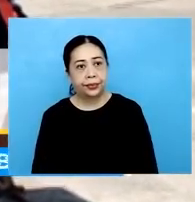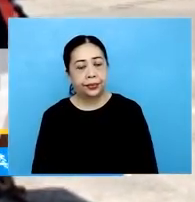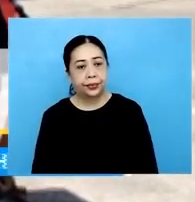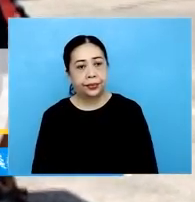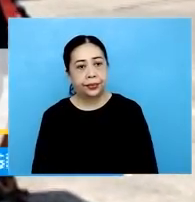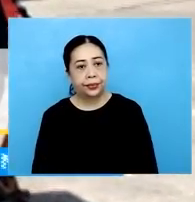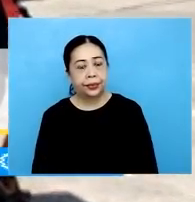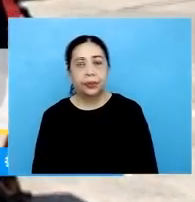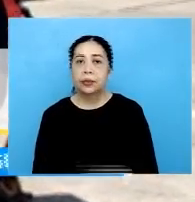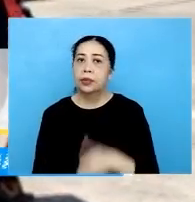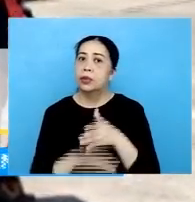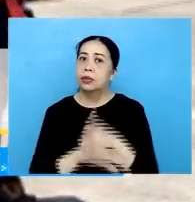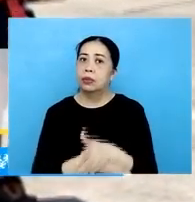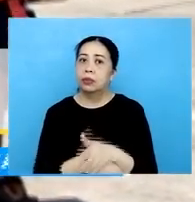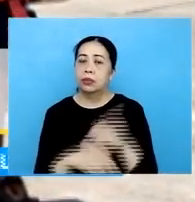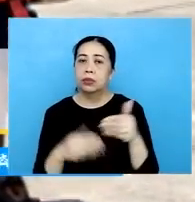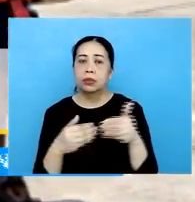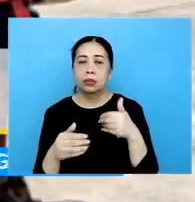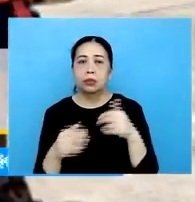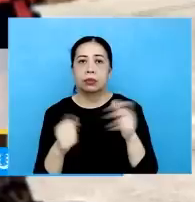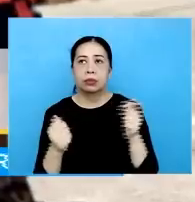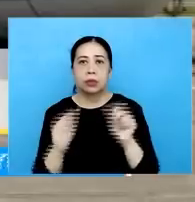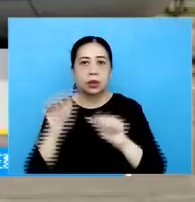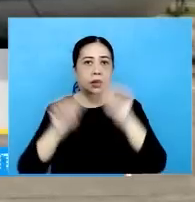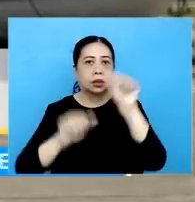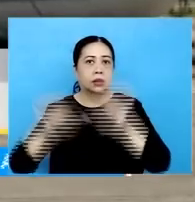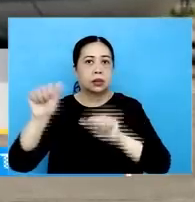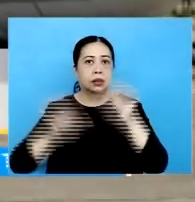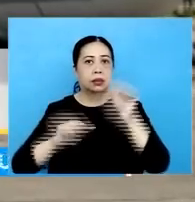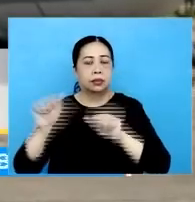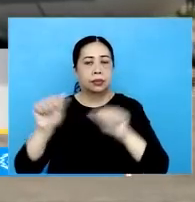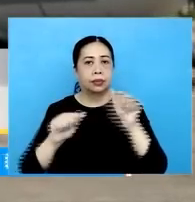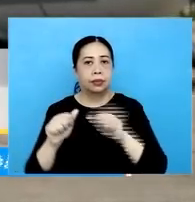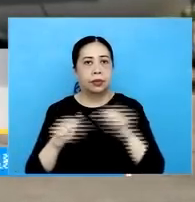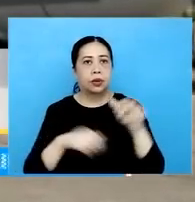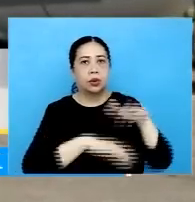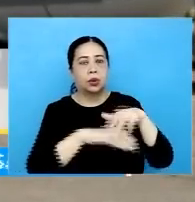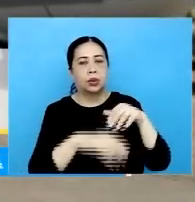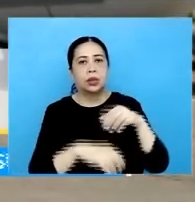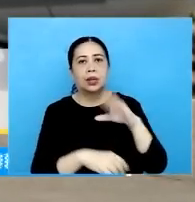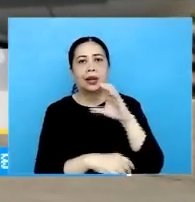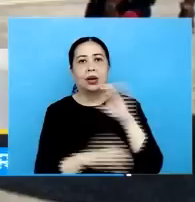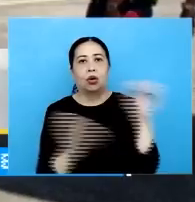after po ng pre-disaster risk assessment ngayon na pinatawag ng Office of Civil Defense,